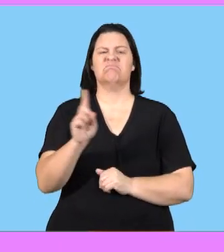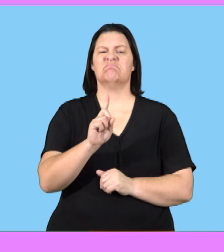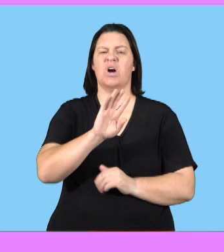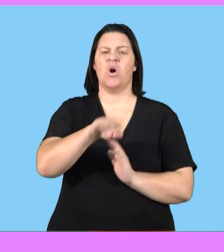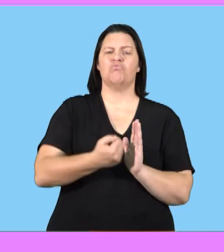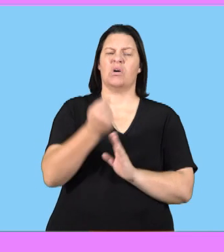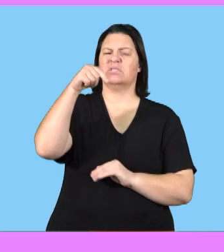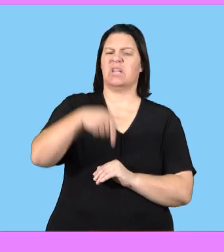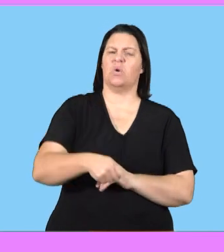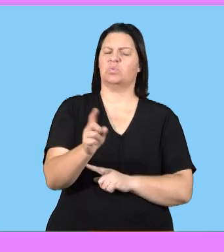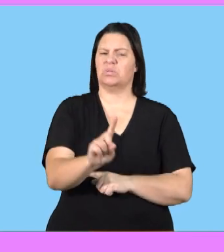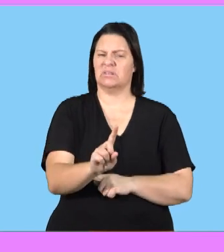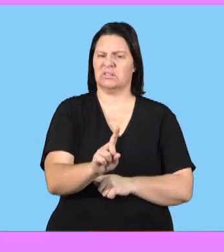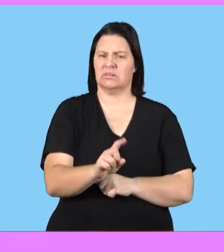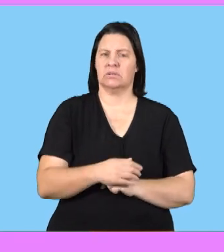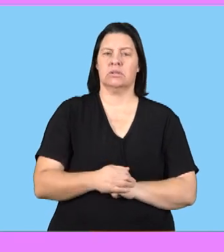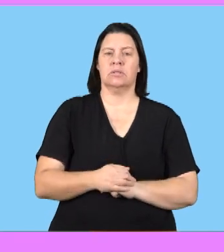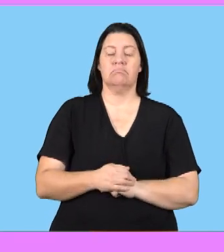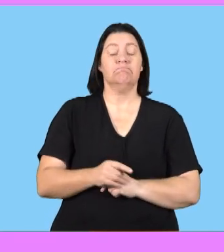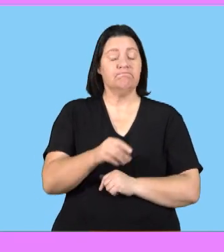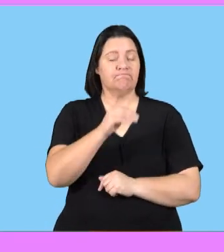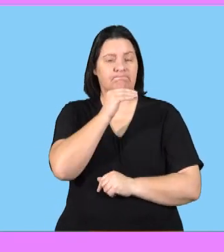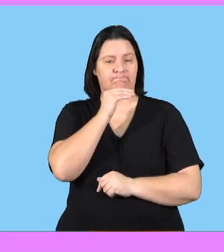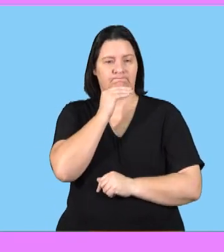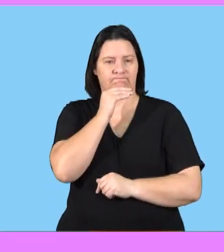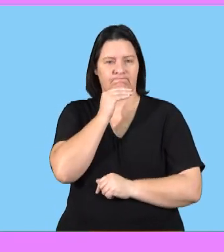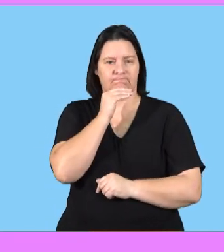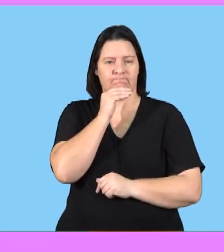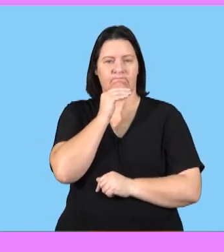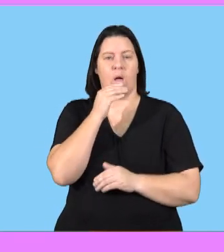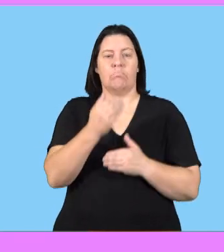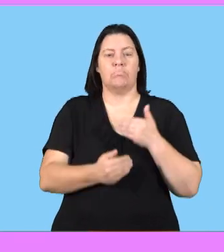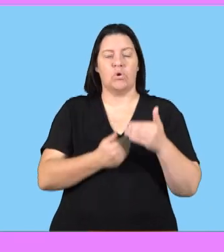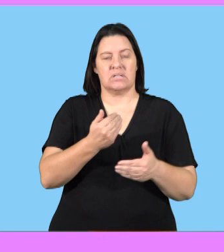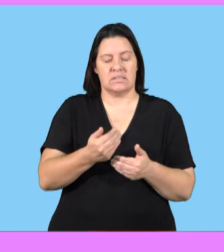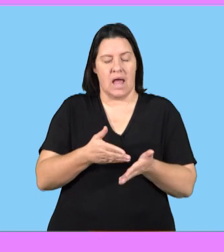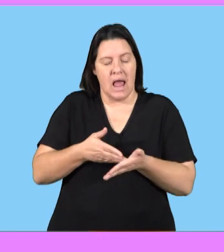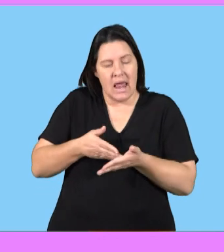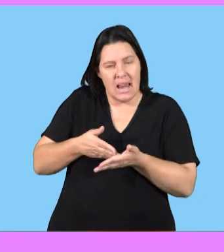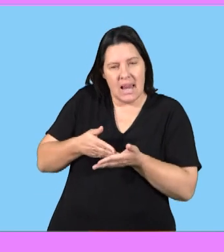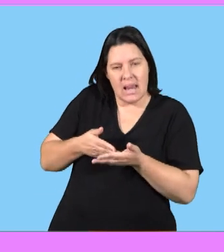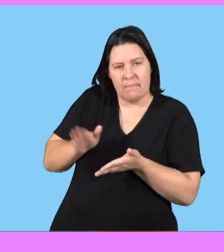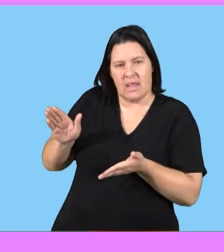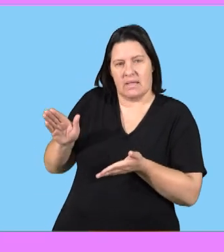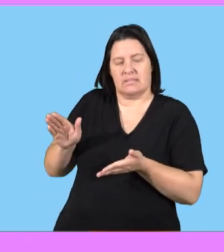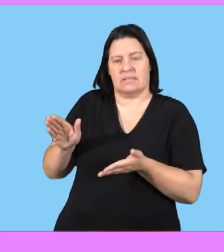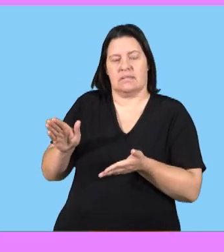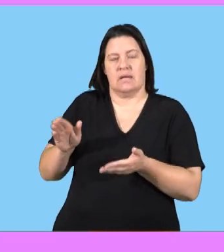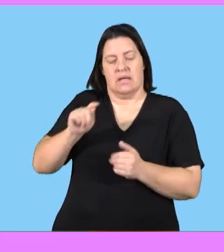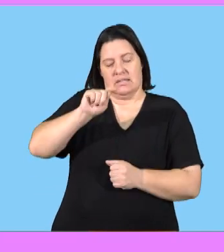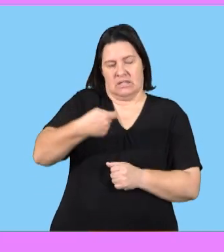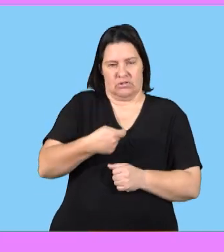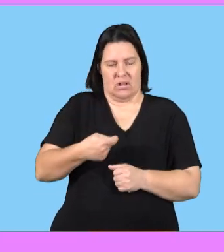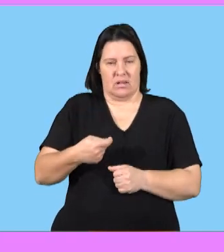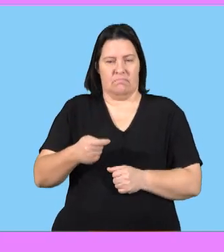rounding down? When we talk about rounding down, we talk about the process of eliminating